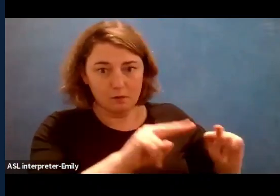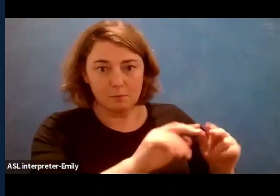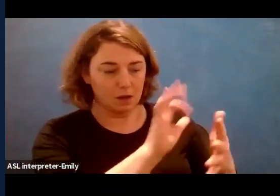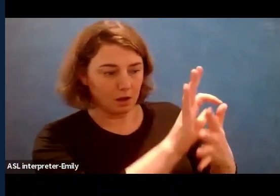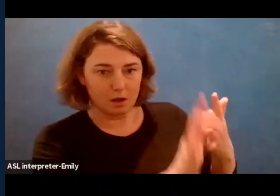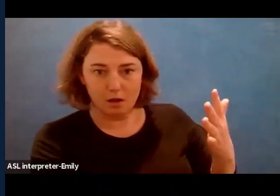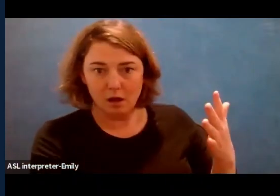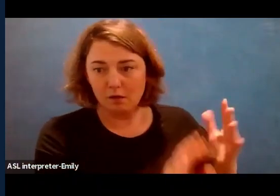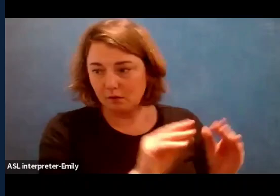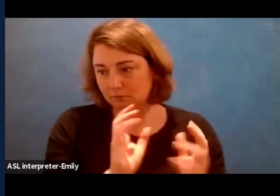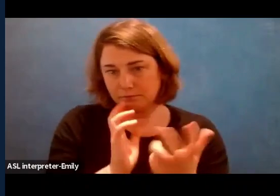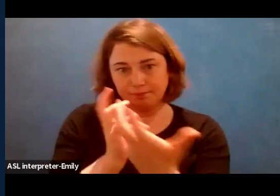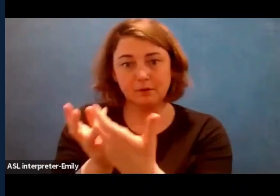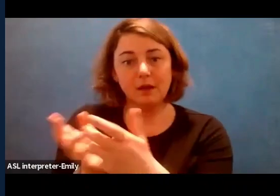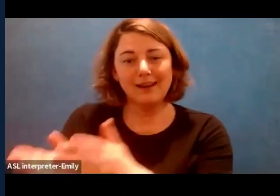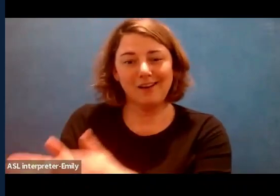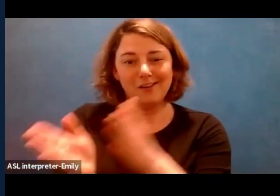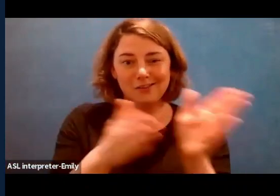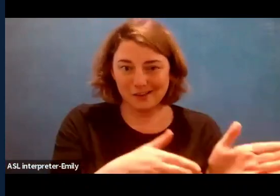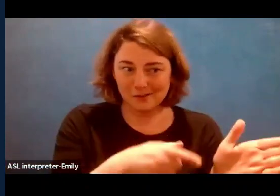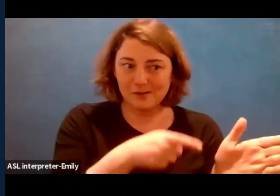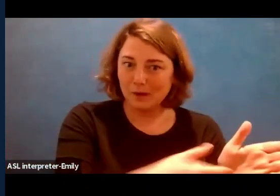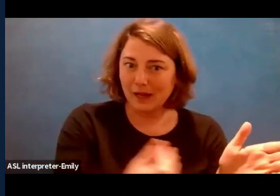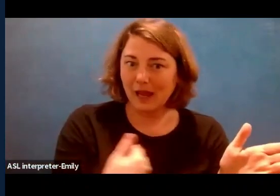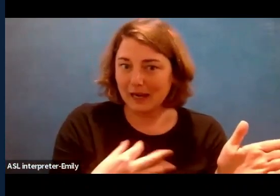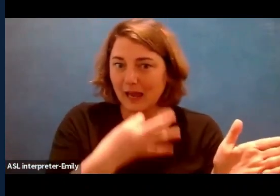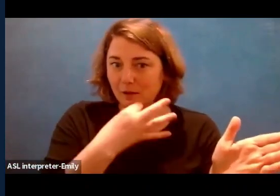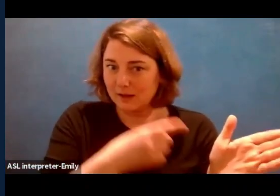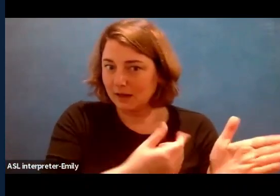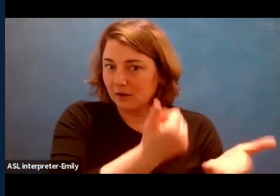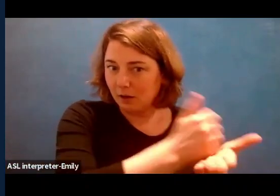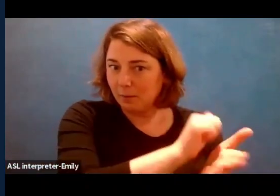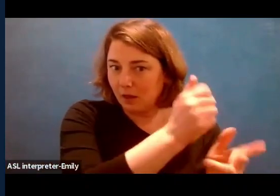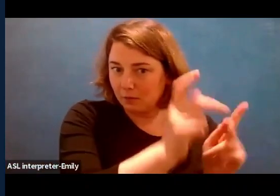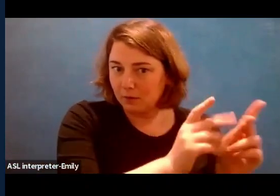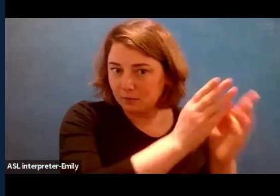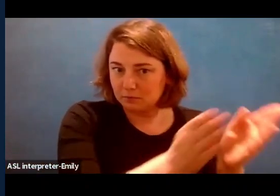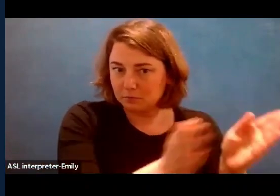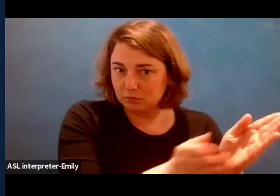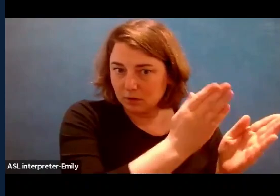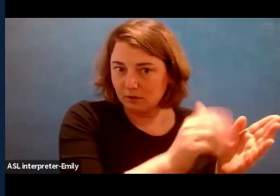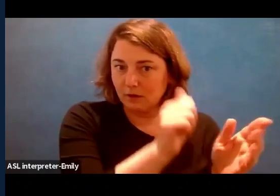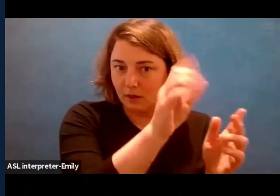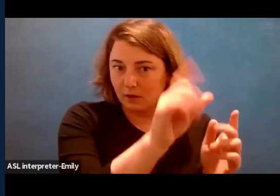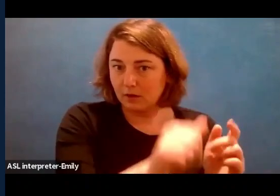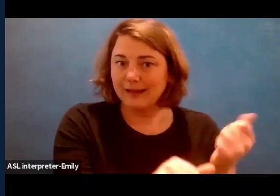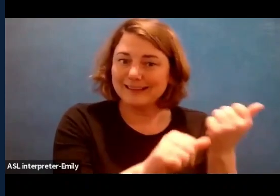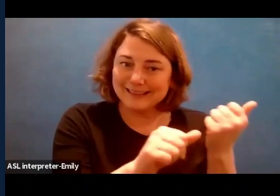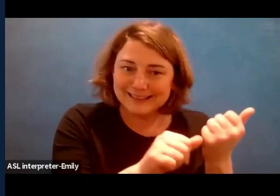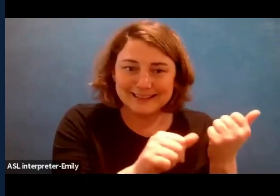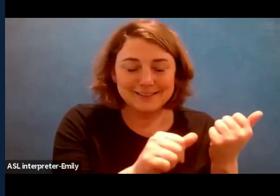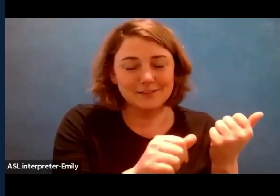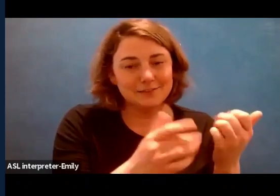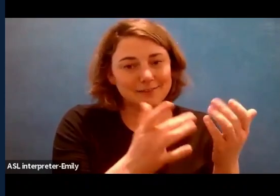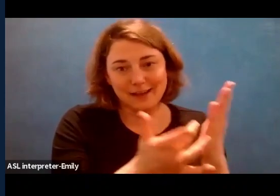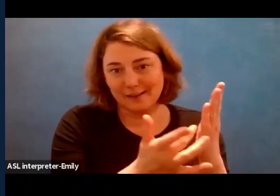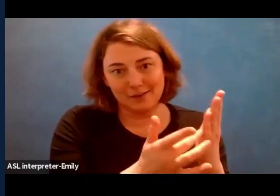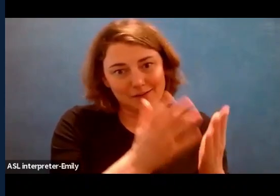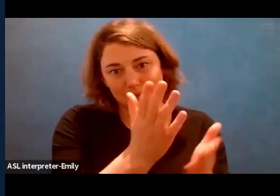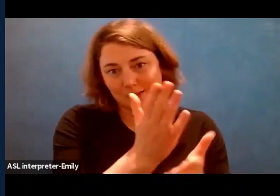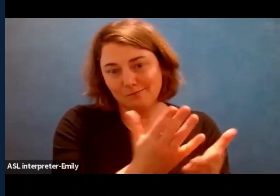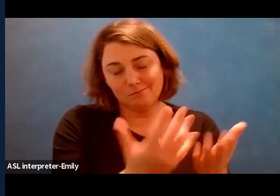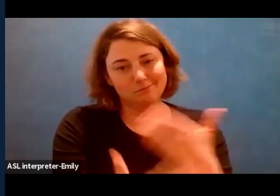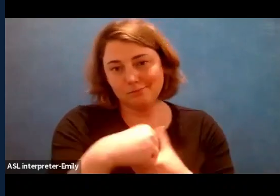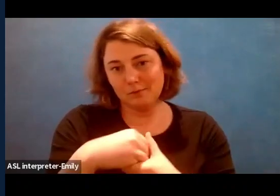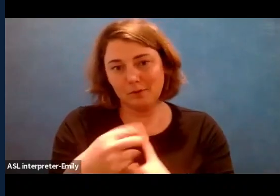things. And likewise, on the other side, we had expertise that could be helping people across a lot of areas. Assistive technology has long been part of the blindness